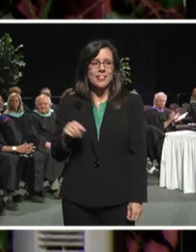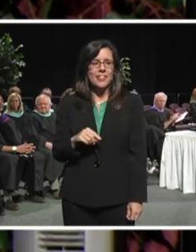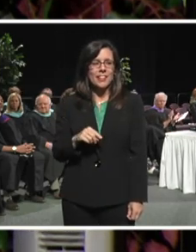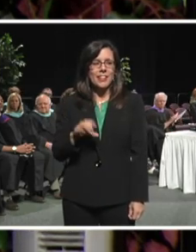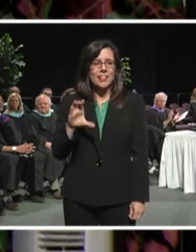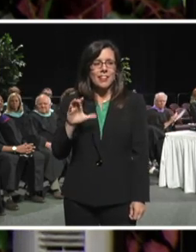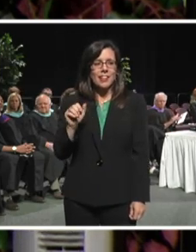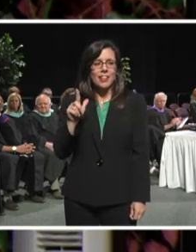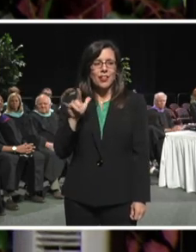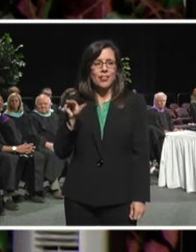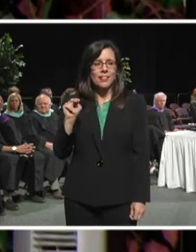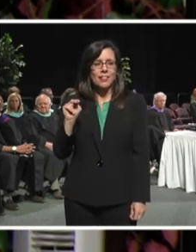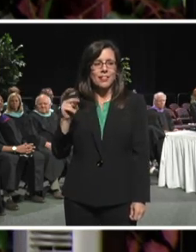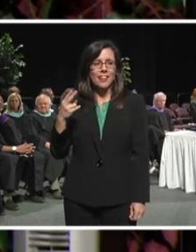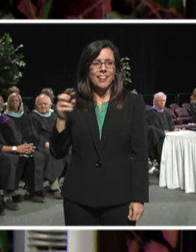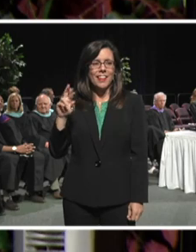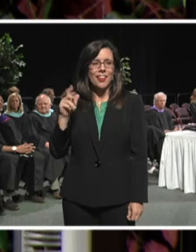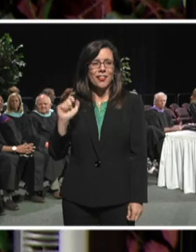Ms. Carolyn Harrell,